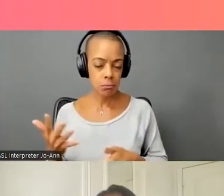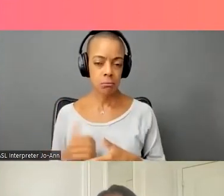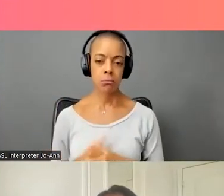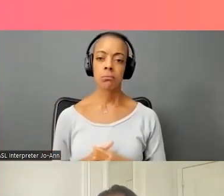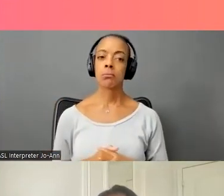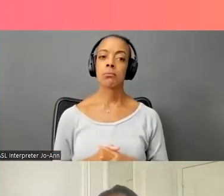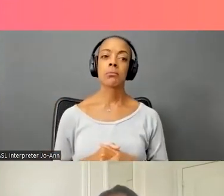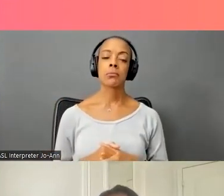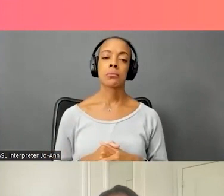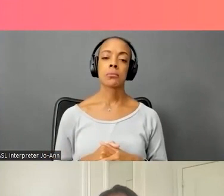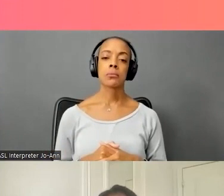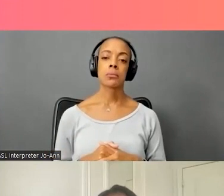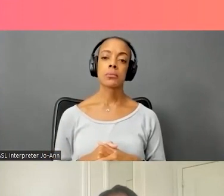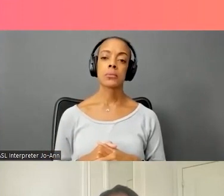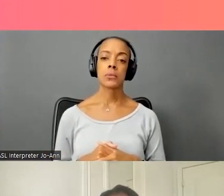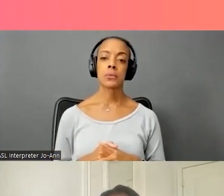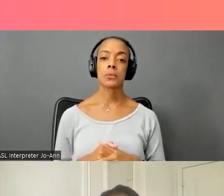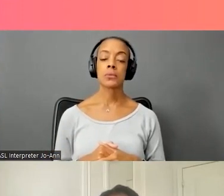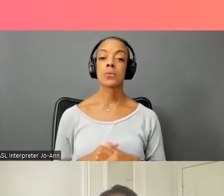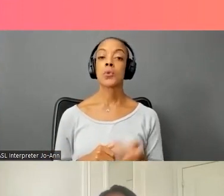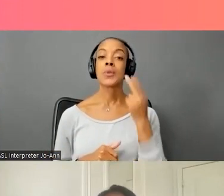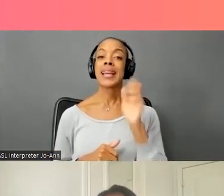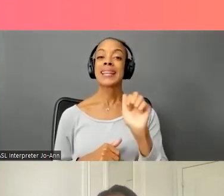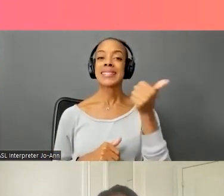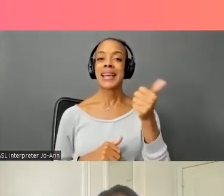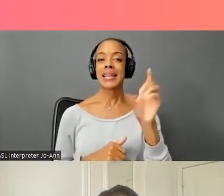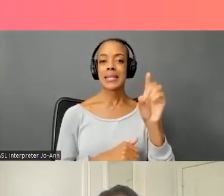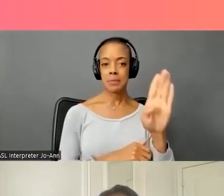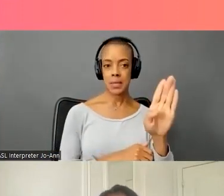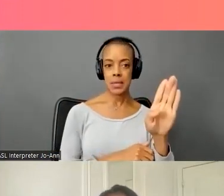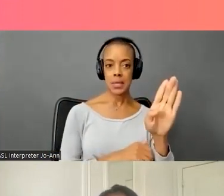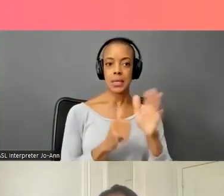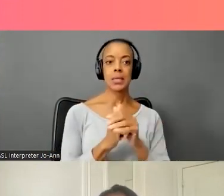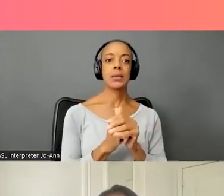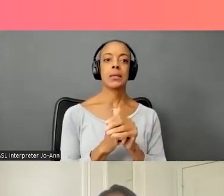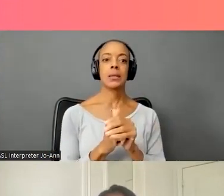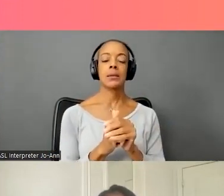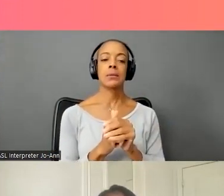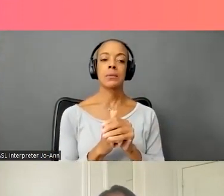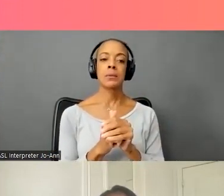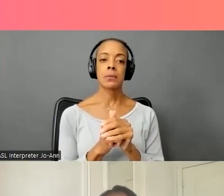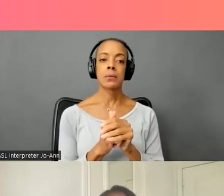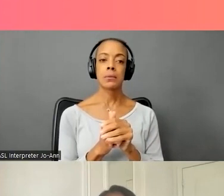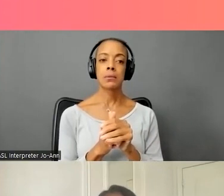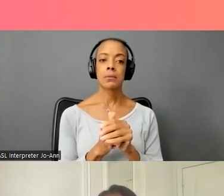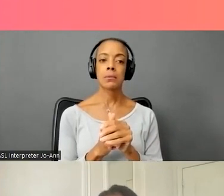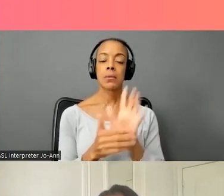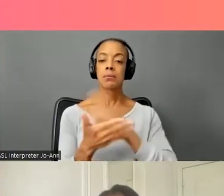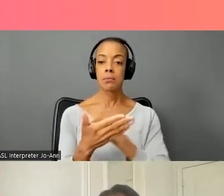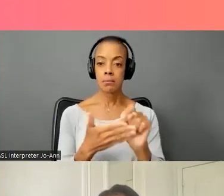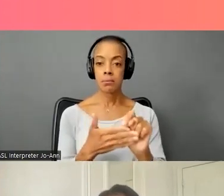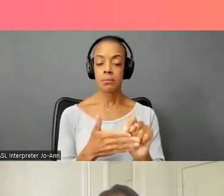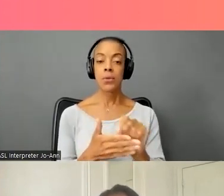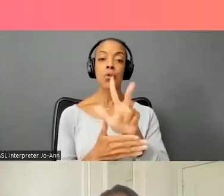And to do this, we essentially looked at 10 databases, gray literature. We ended up including 31